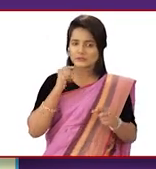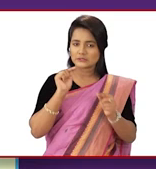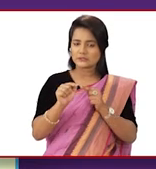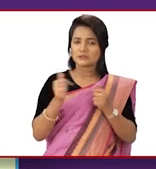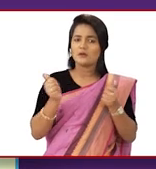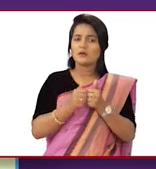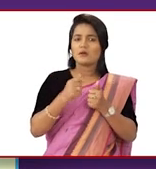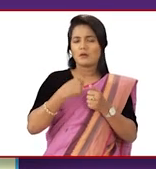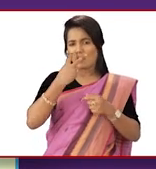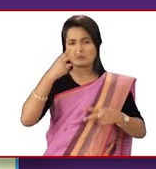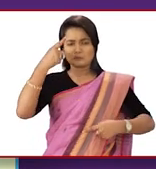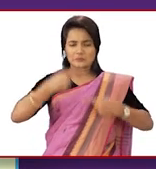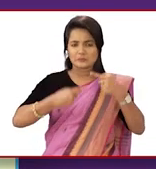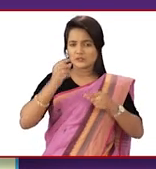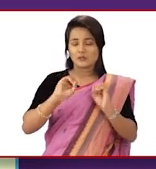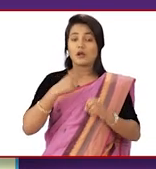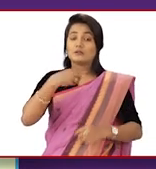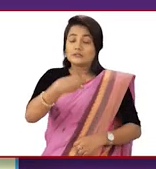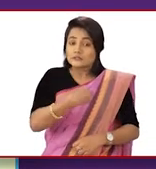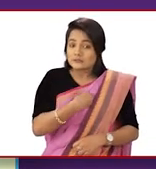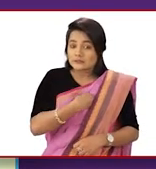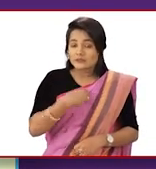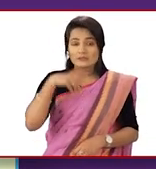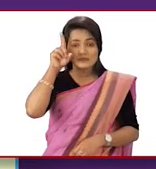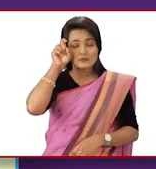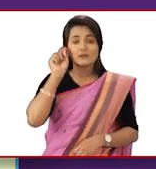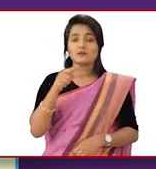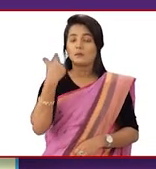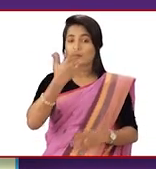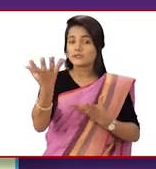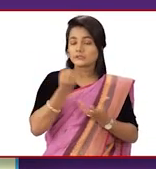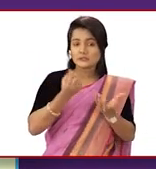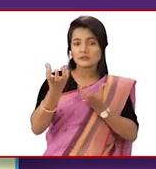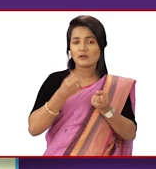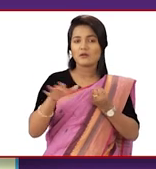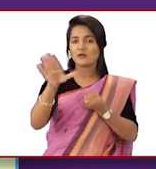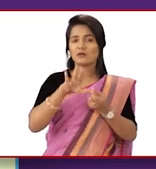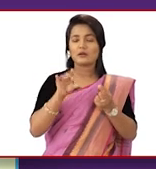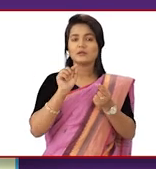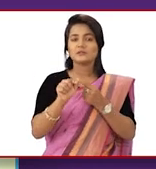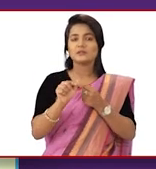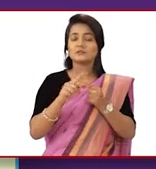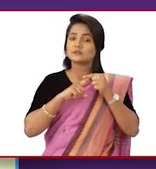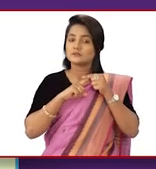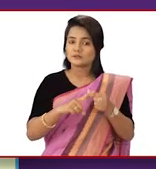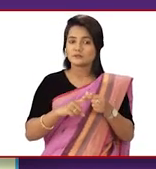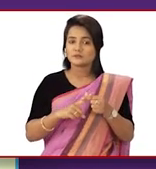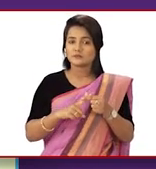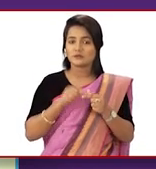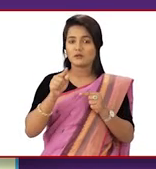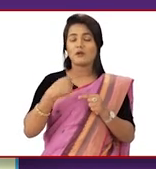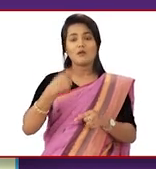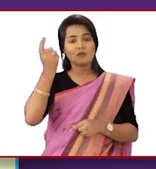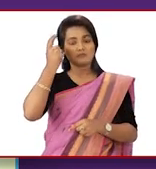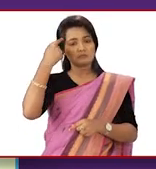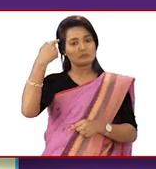I didn't face much, but I did feel, did get some of those, you know, things that really got into my